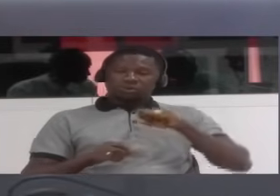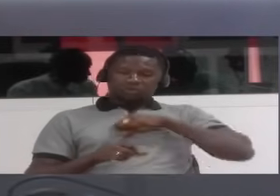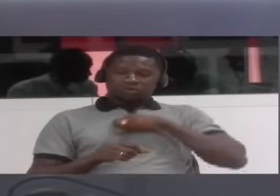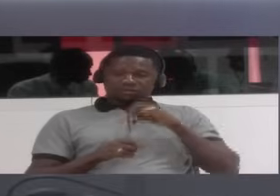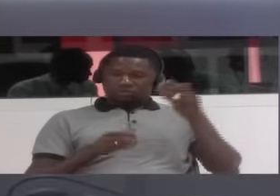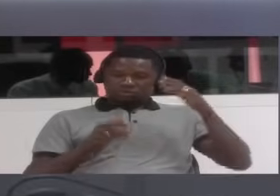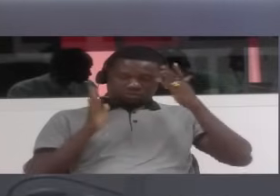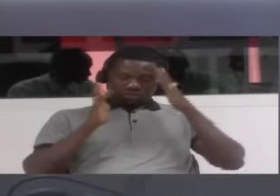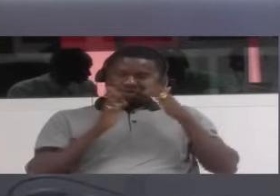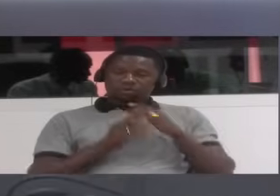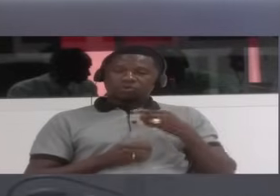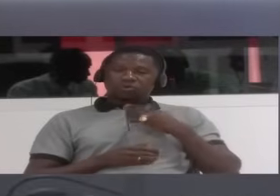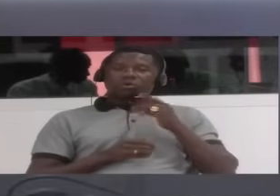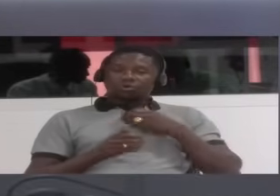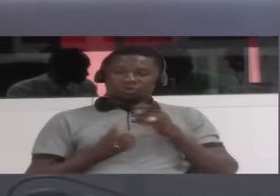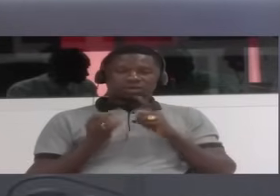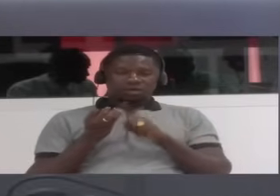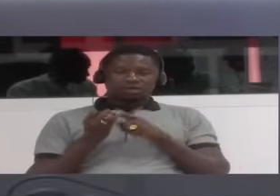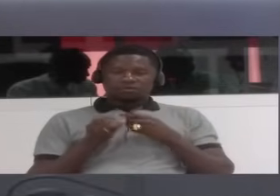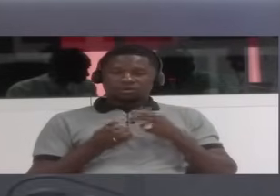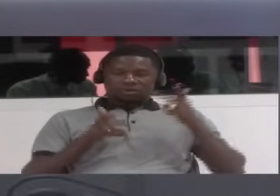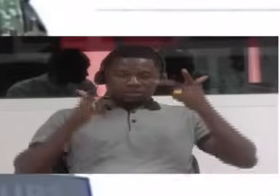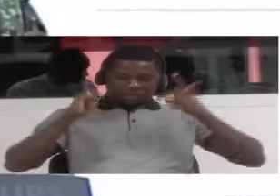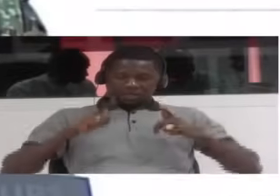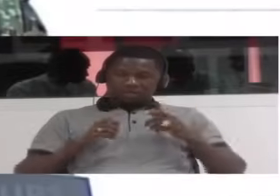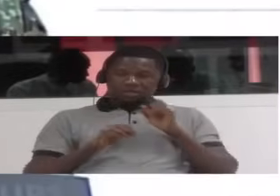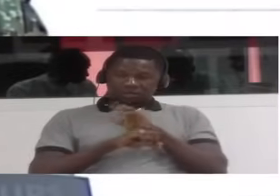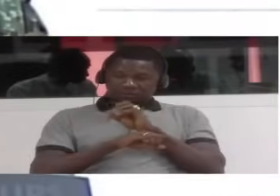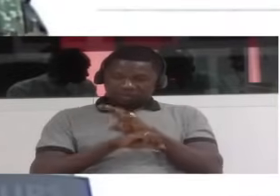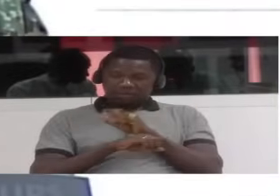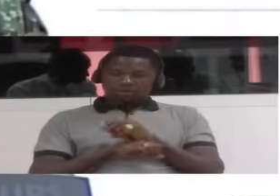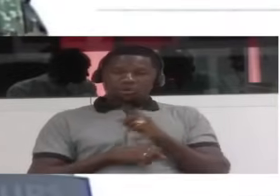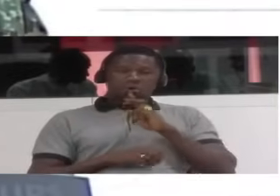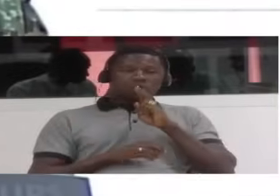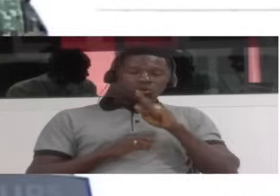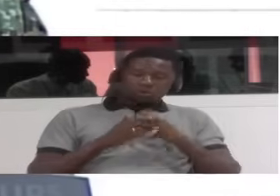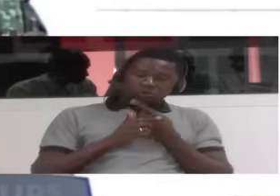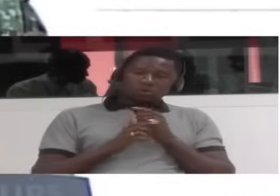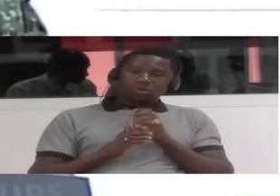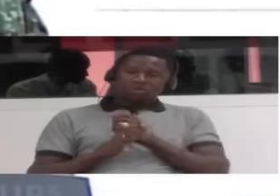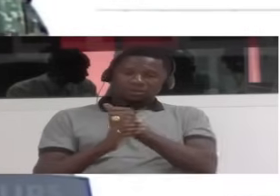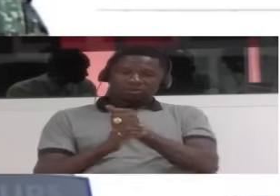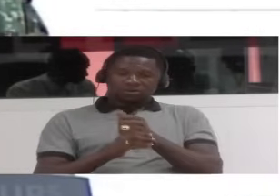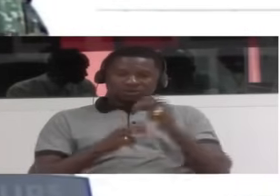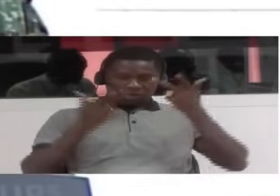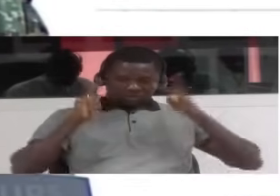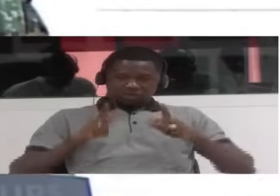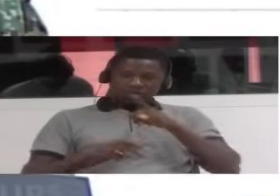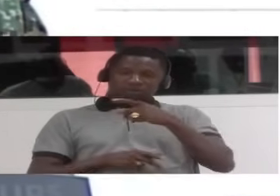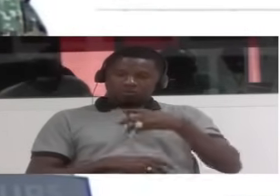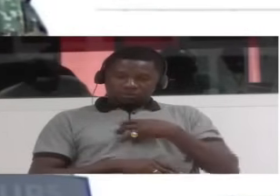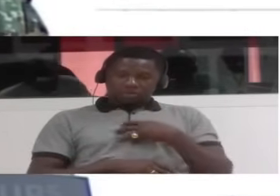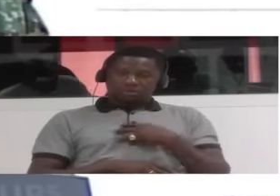also are entitled to legal advice or the assistance of counsel if you so desire.